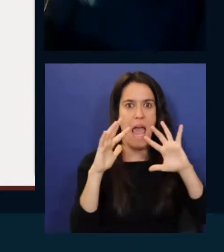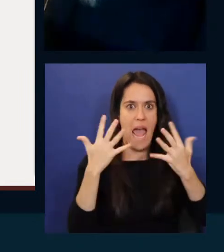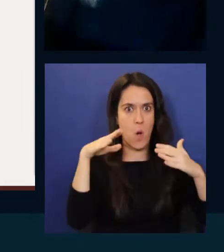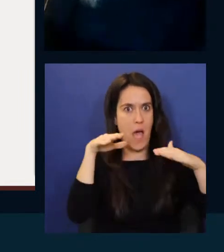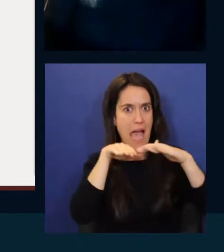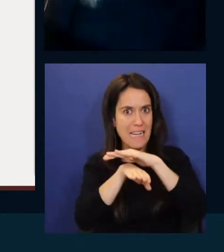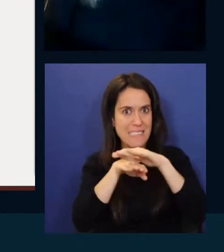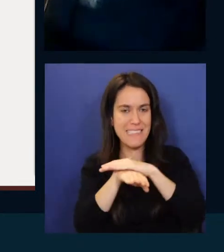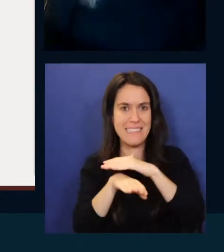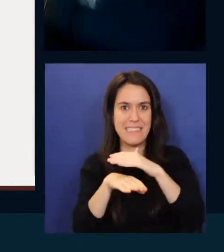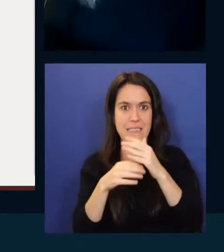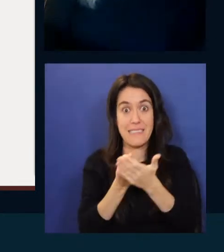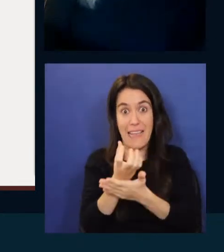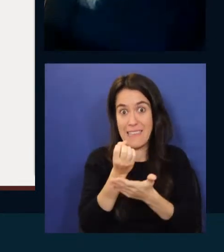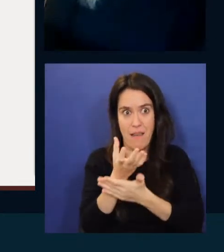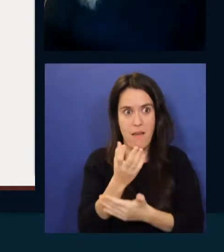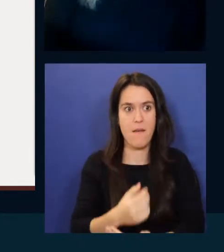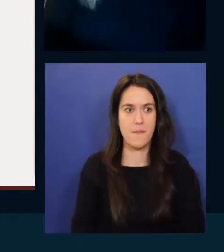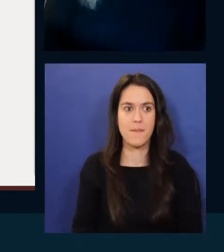data.